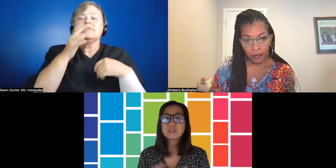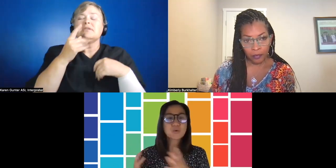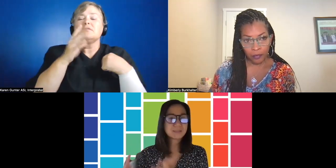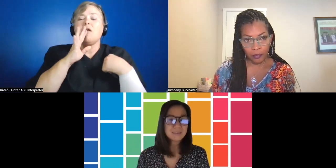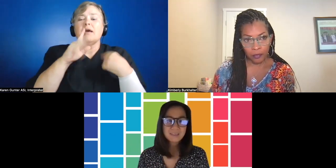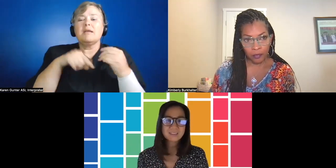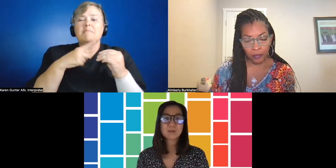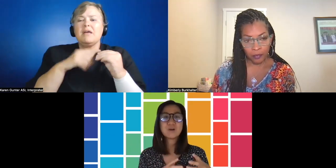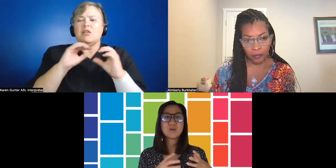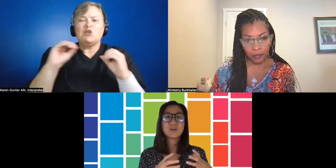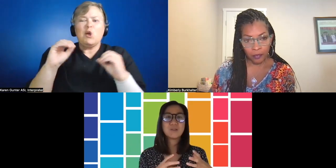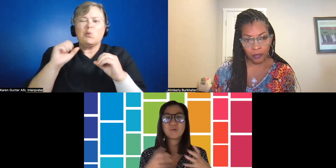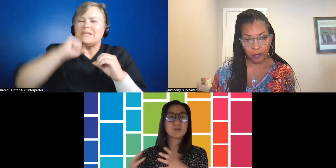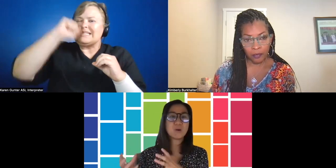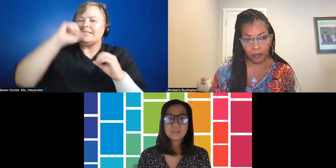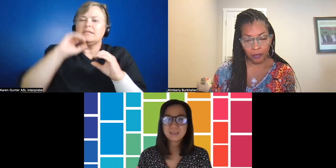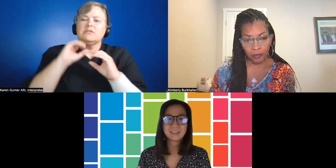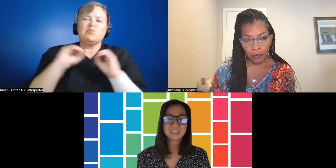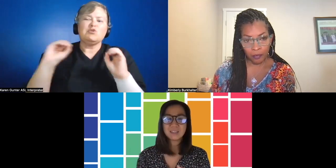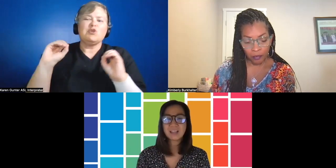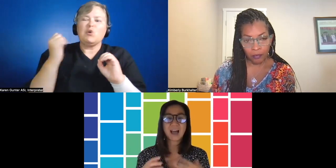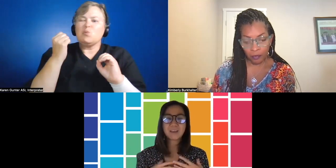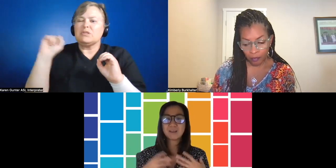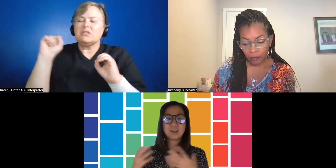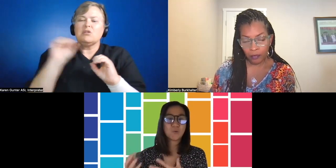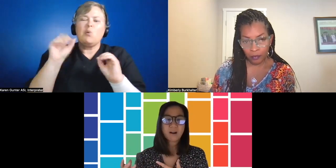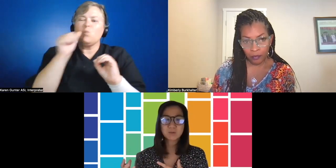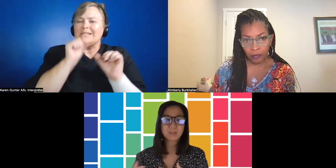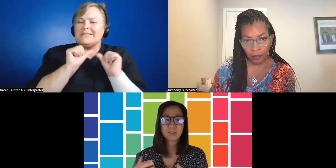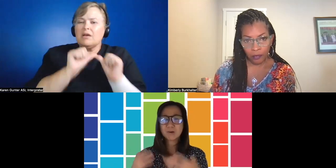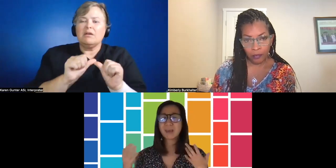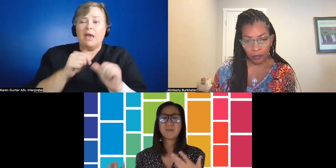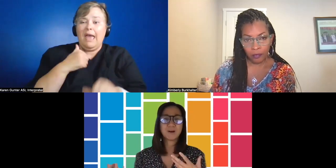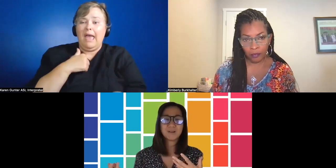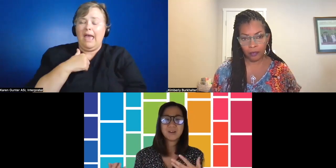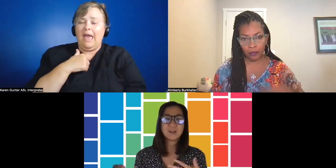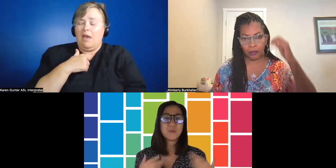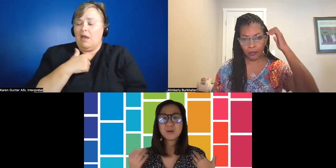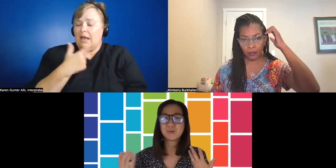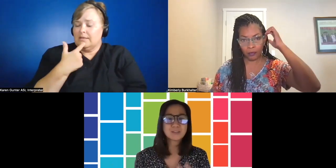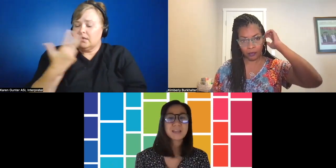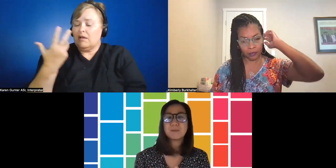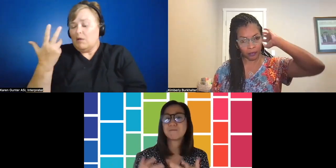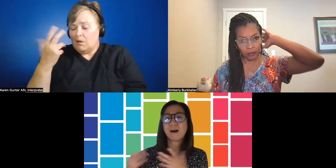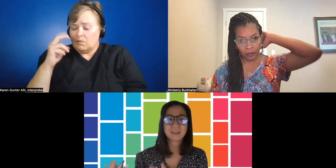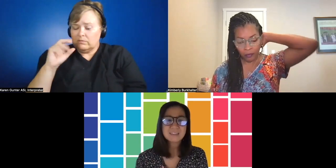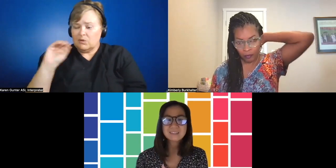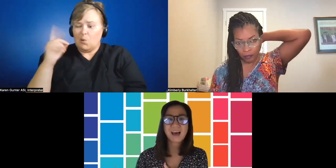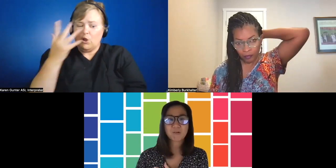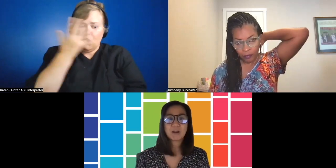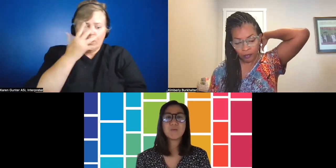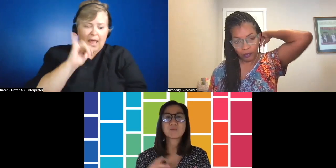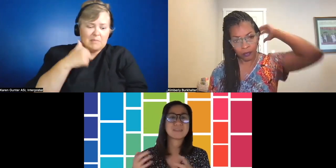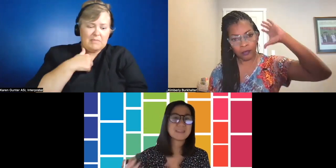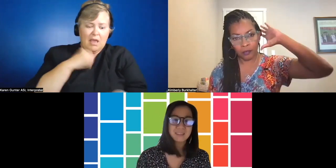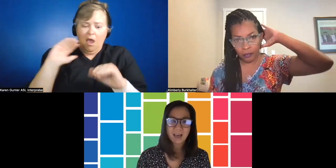there was no resistance, there was no resilience. I walked away thinking, okay, well, no one who looked like me fought against that,